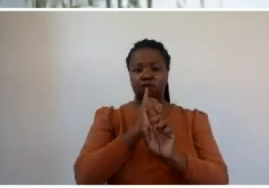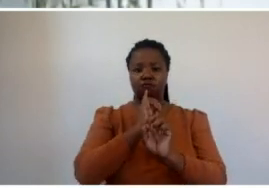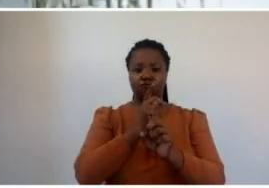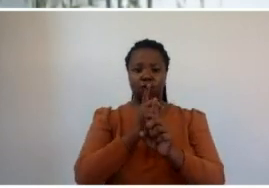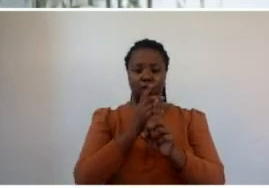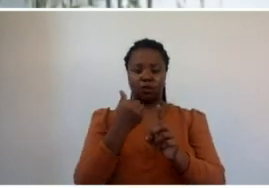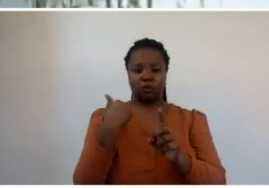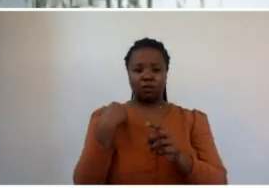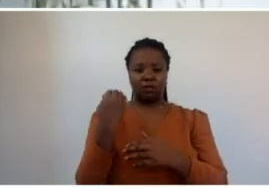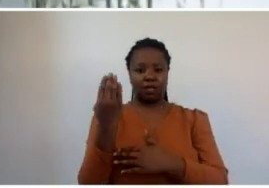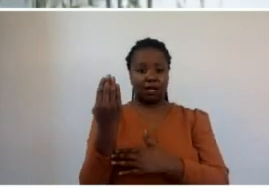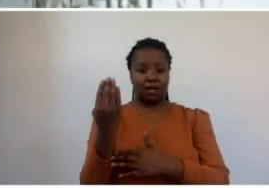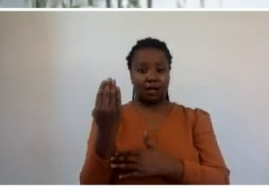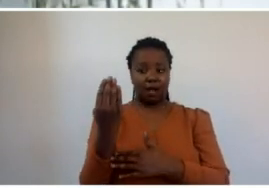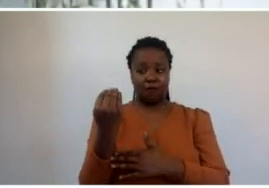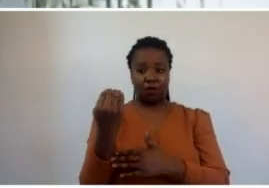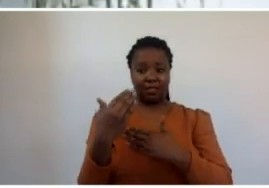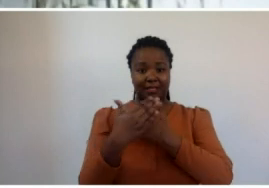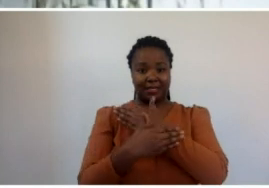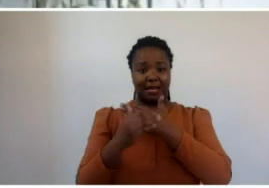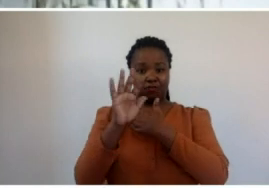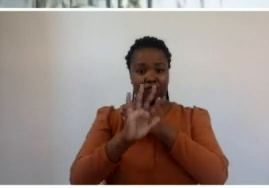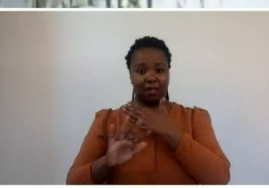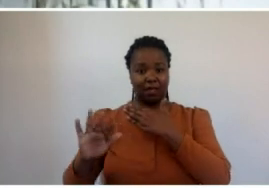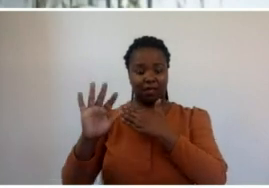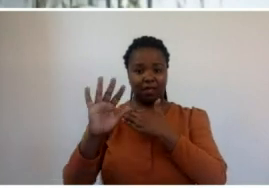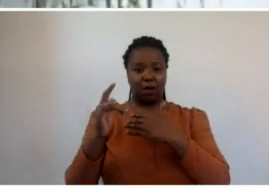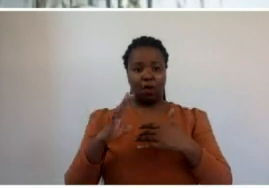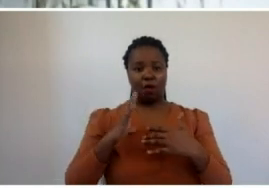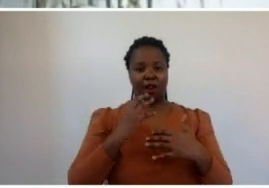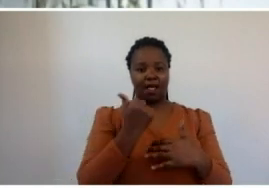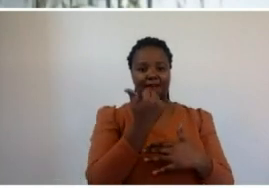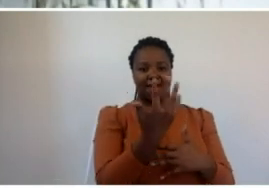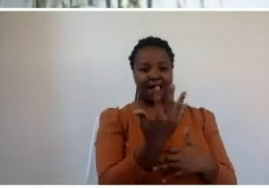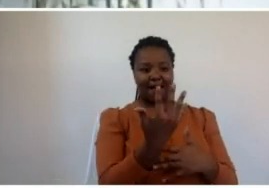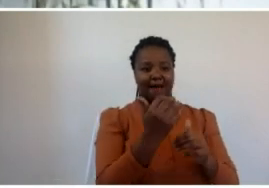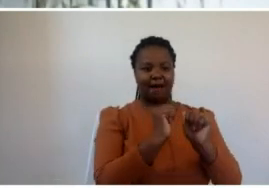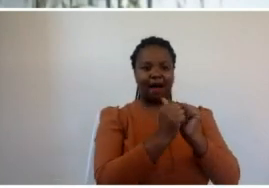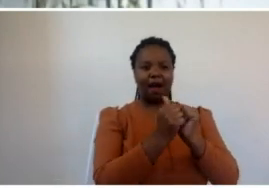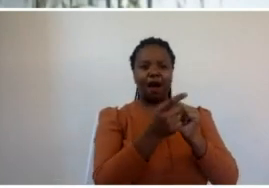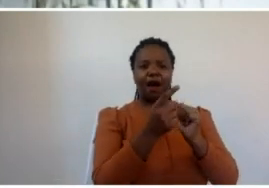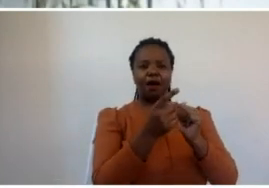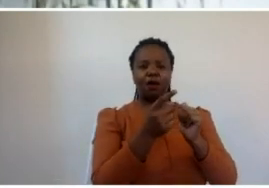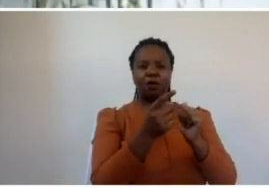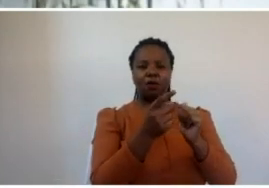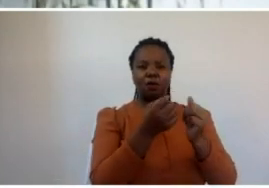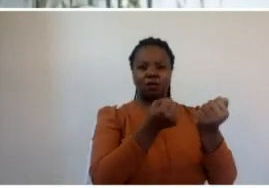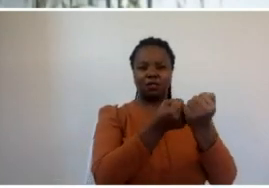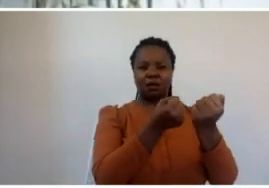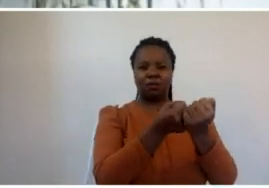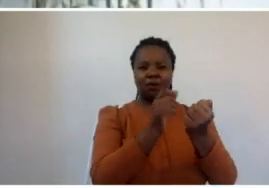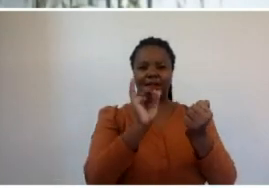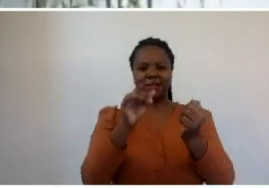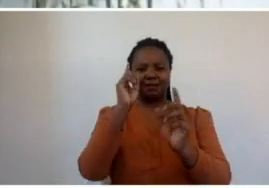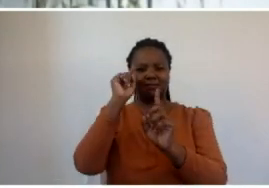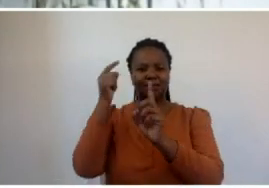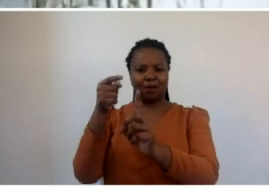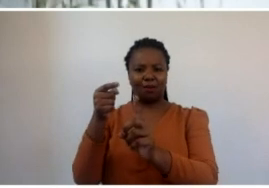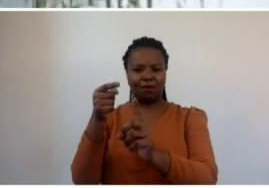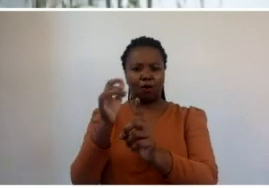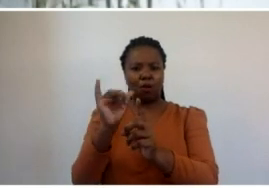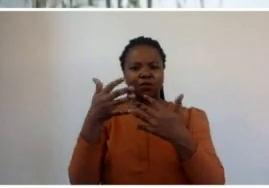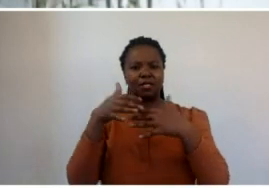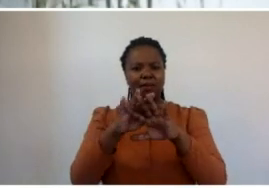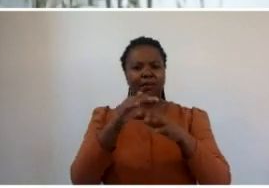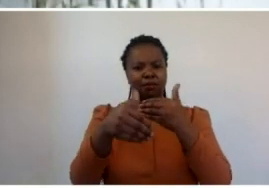countries reviewed, only 5 provided most of the measures, and by contrast, 11 countries had failed to implement any.